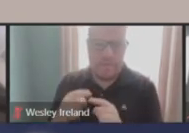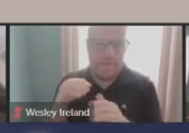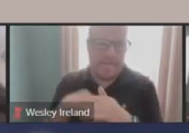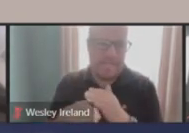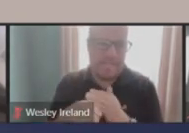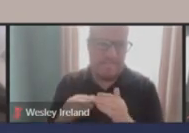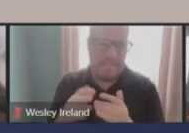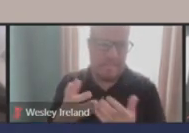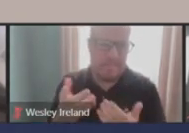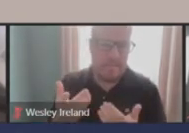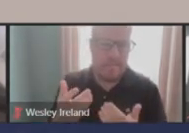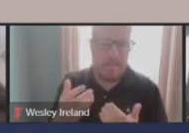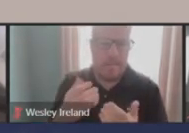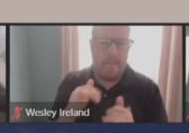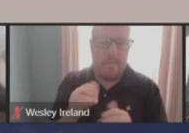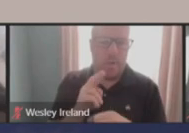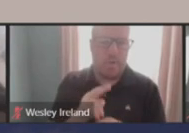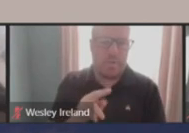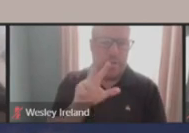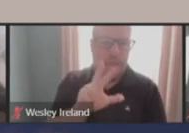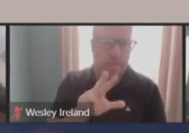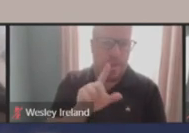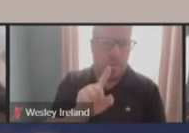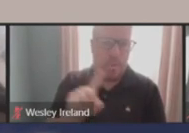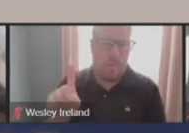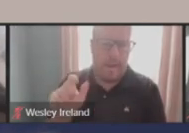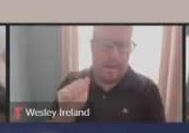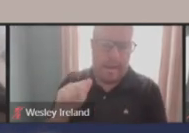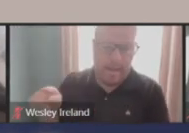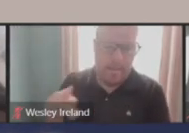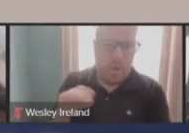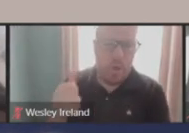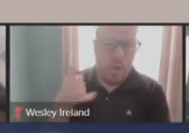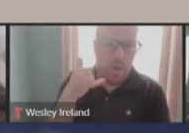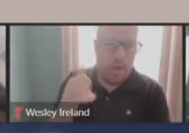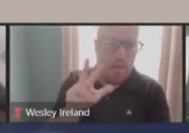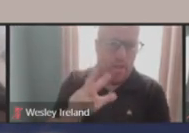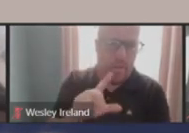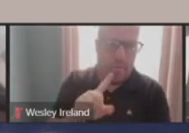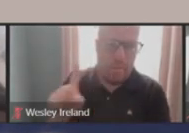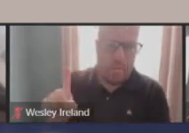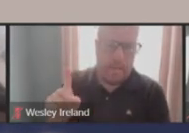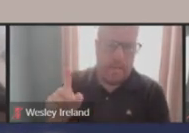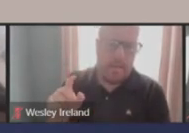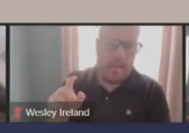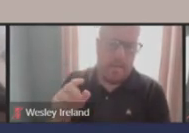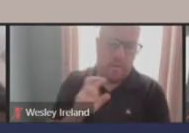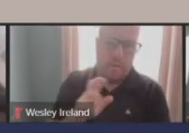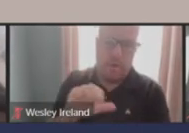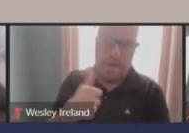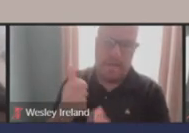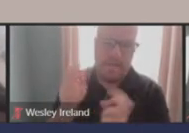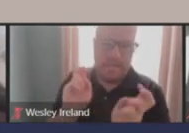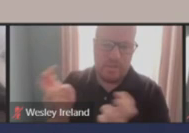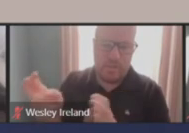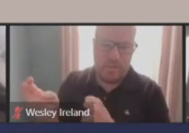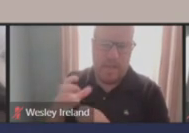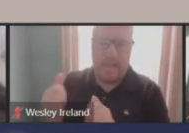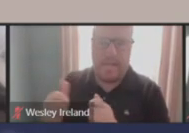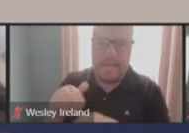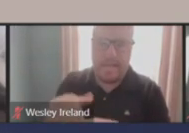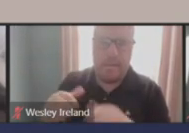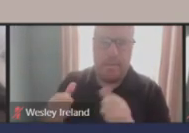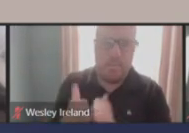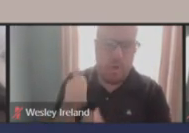to accessibility by using the 311 app or calling 311